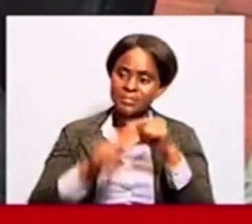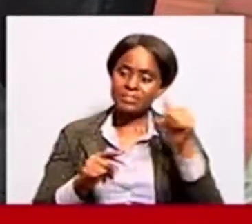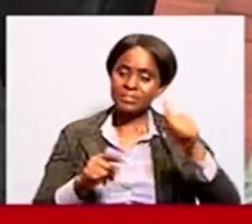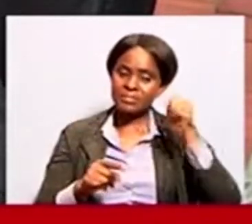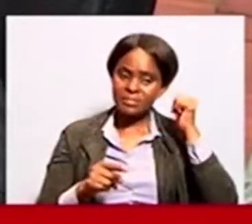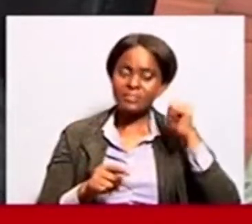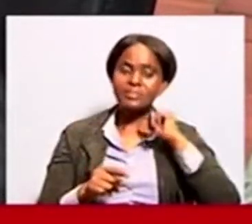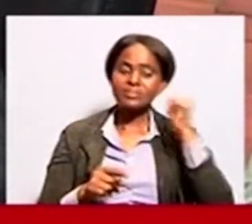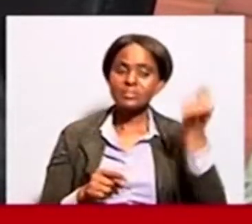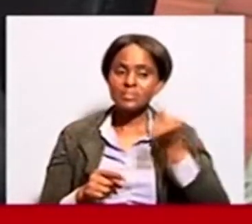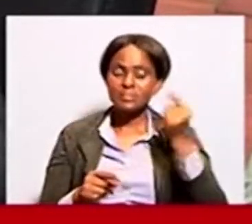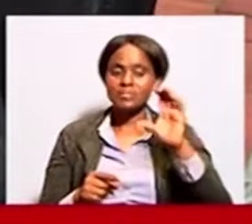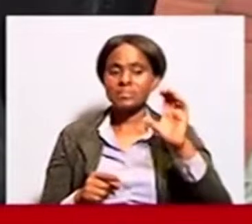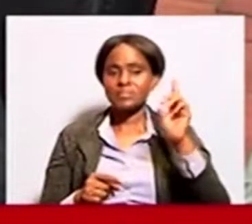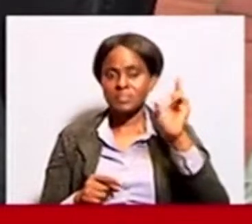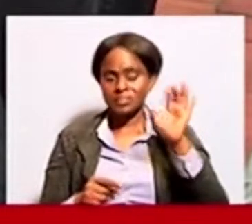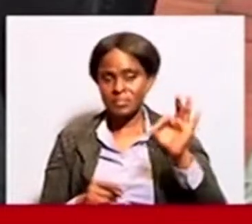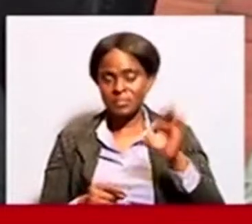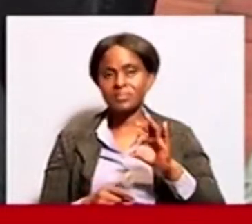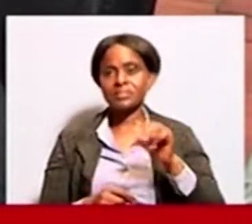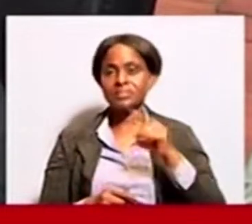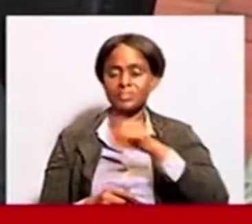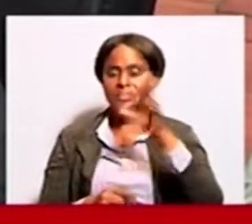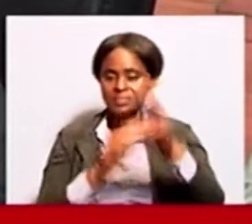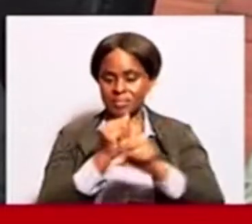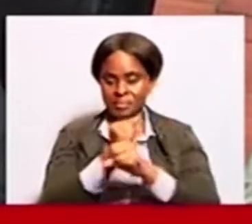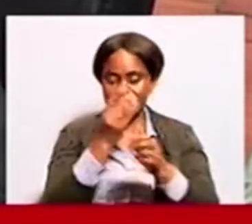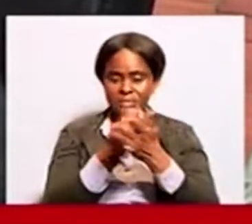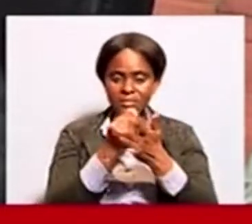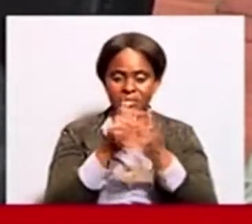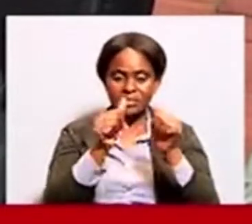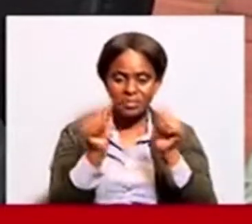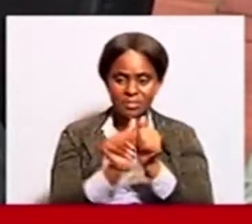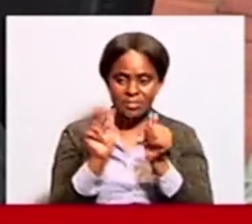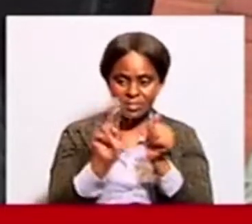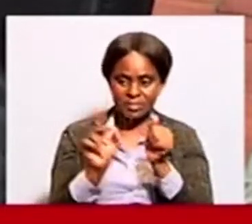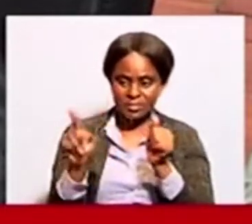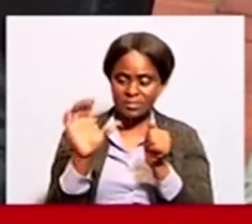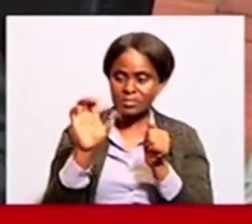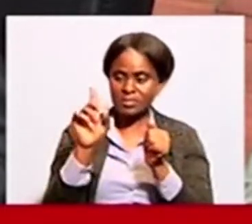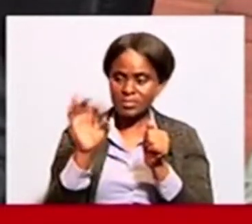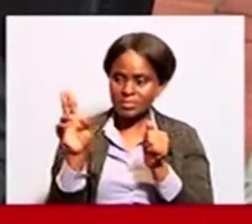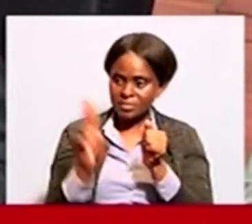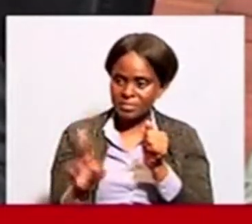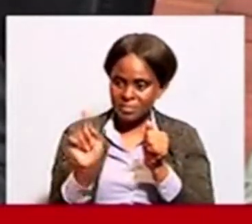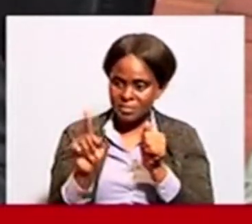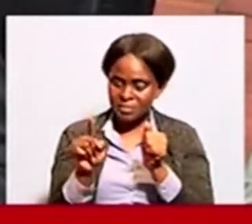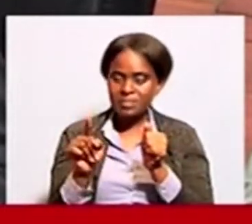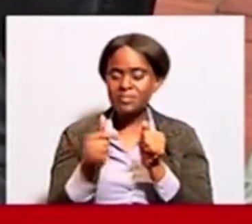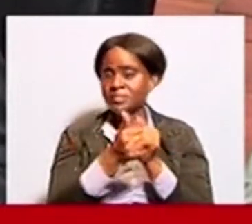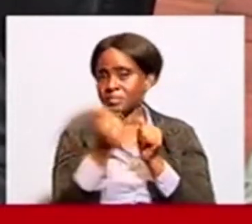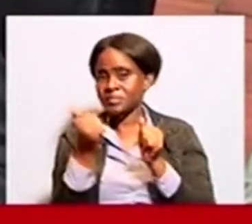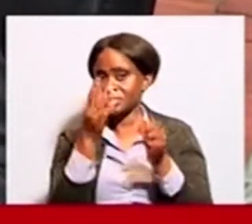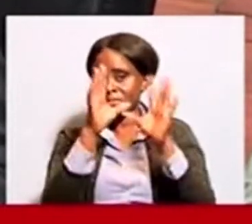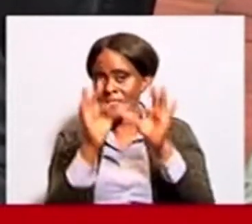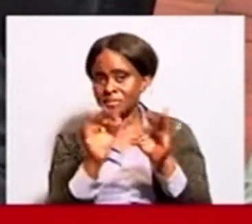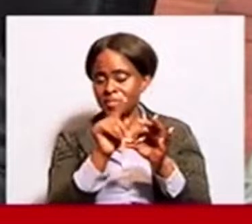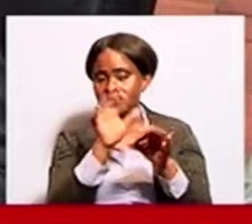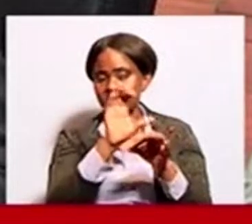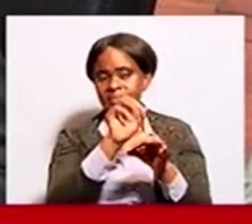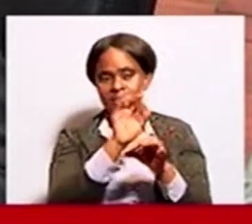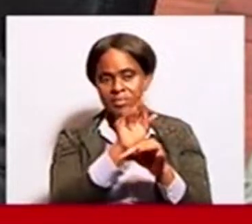not only CDF. You're getting money from general fund to use on CDF. So using the false account usually on